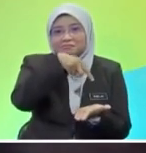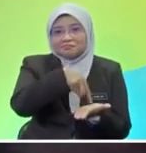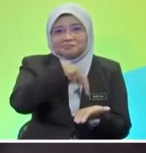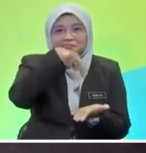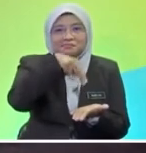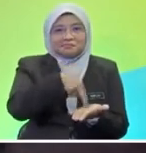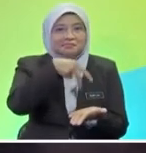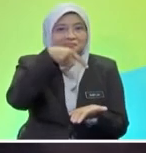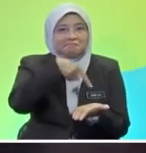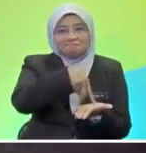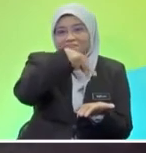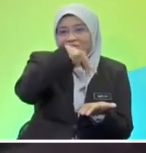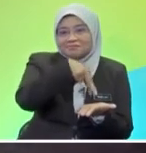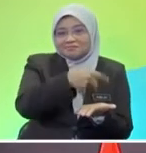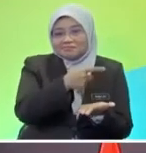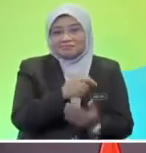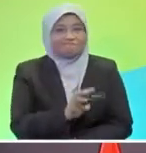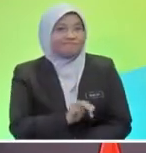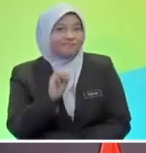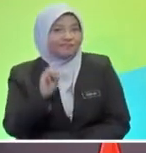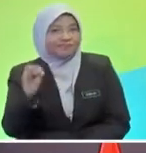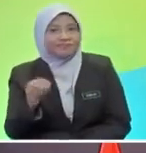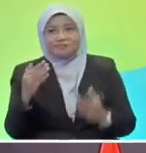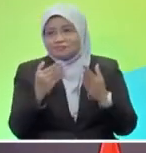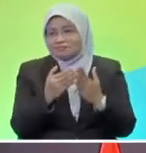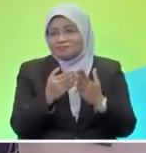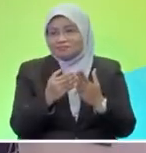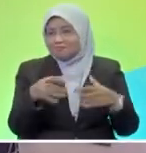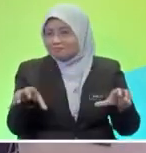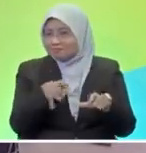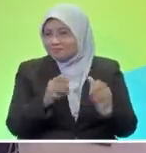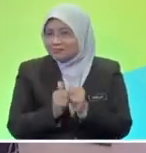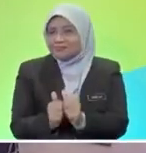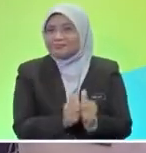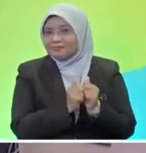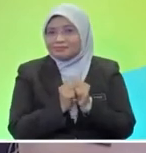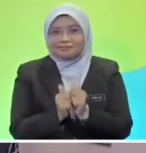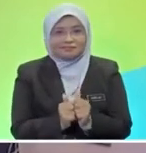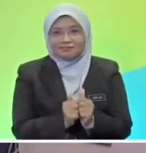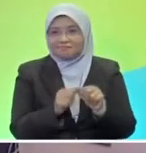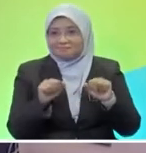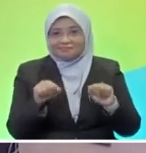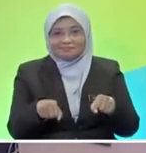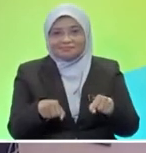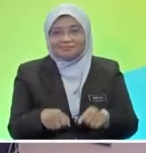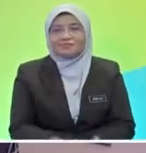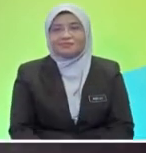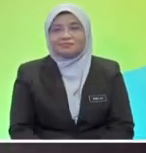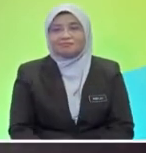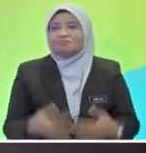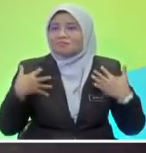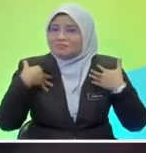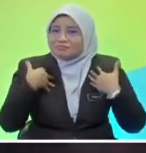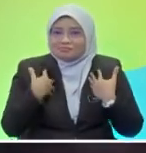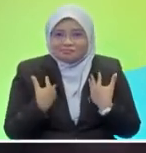let's do it together. 6, 7, 8, 9, 10, I'm getting tired